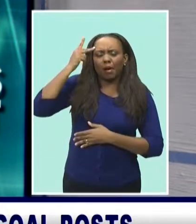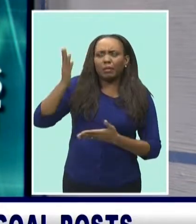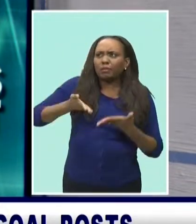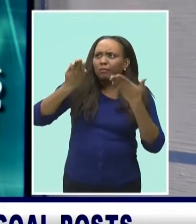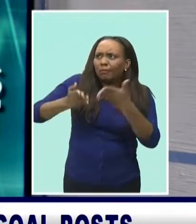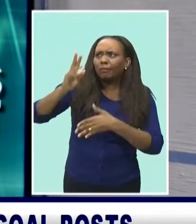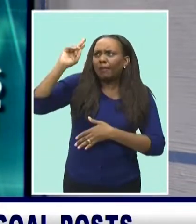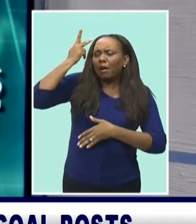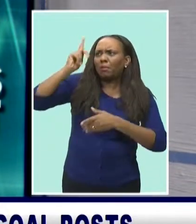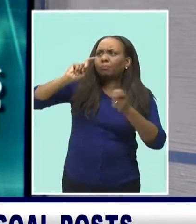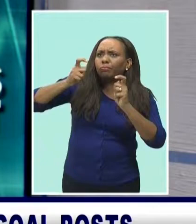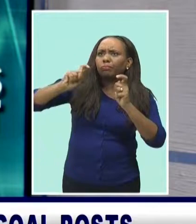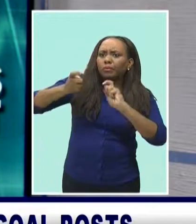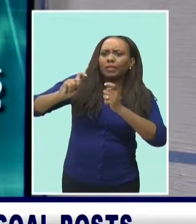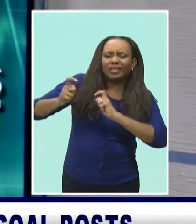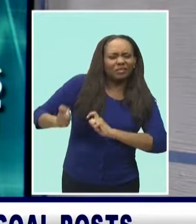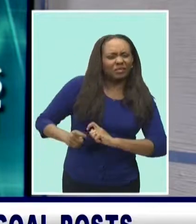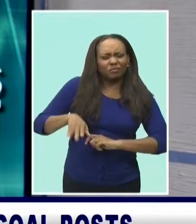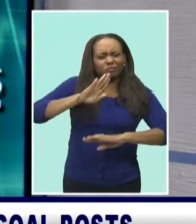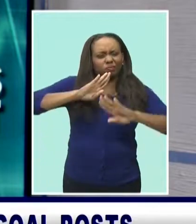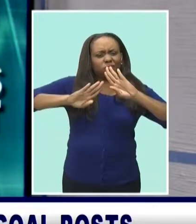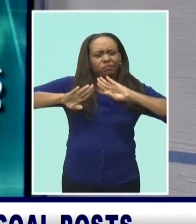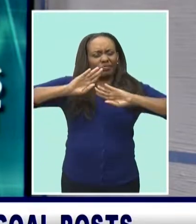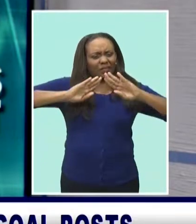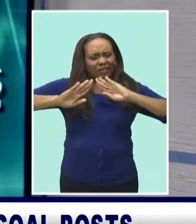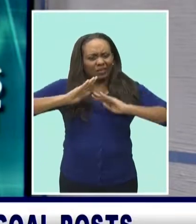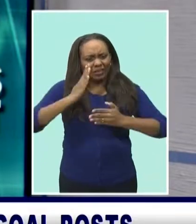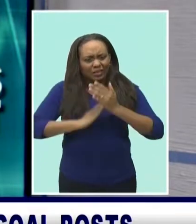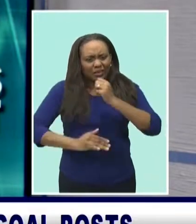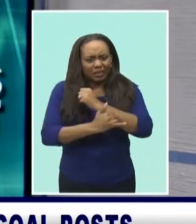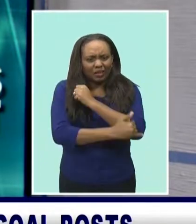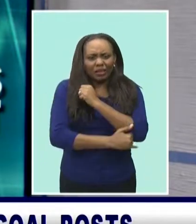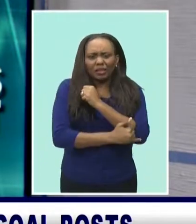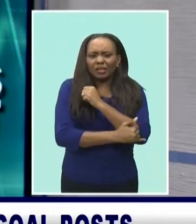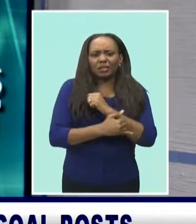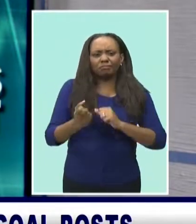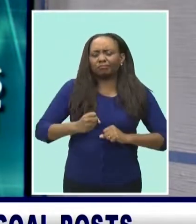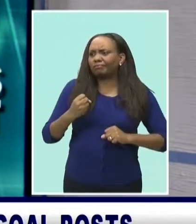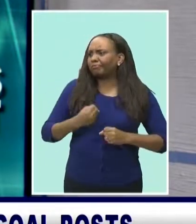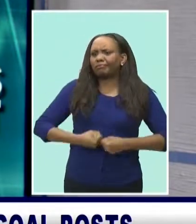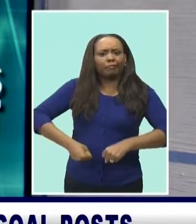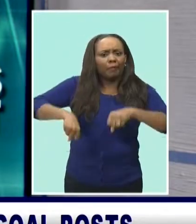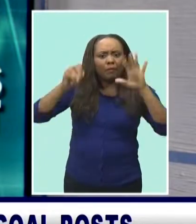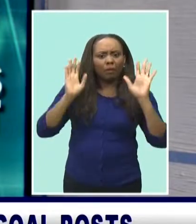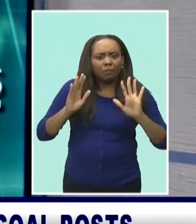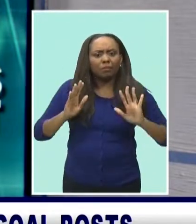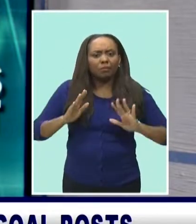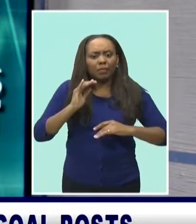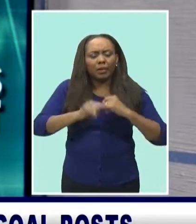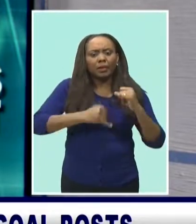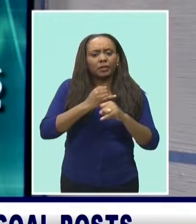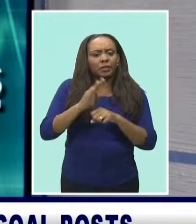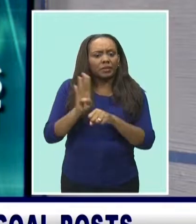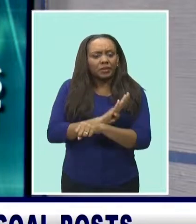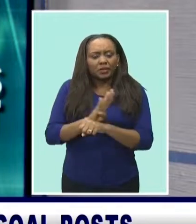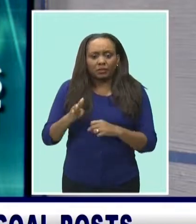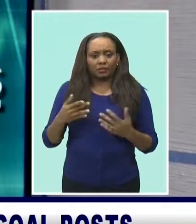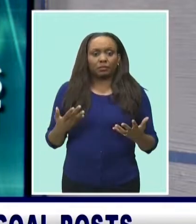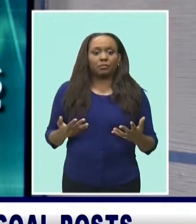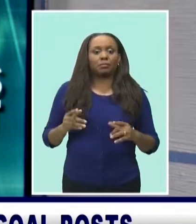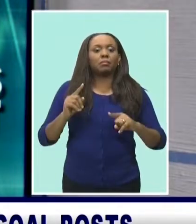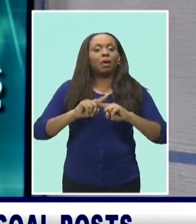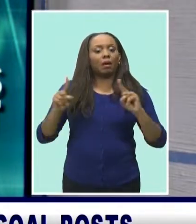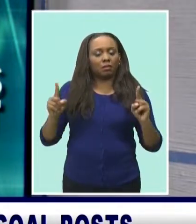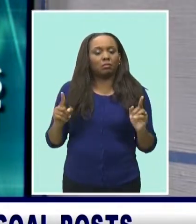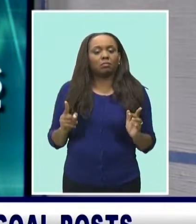Ms. Hope has described it as frustrating and says that some countries have even decided to give up on their international business